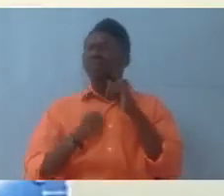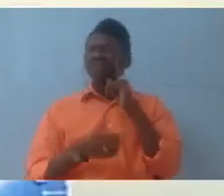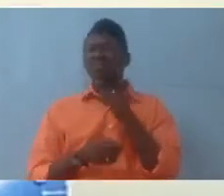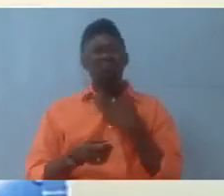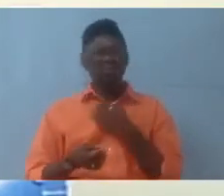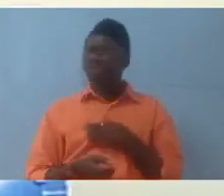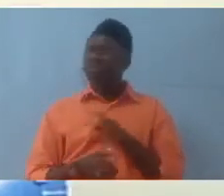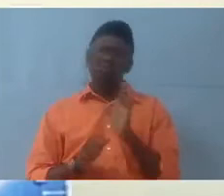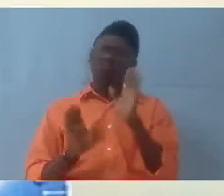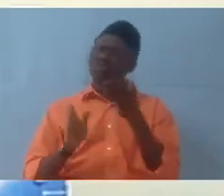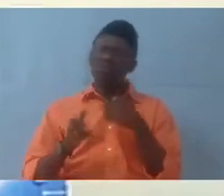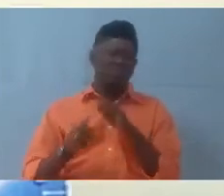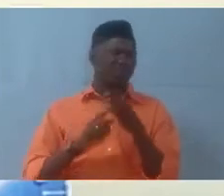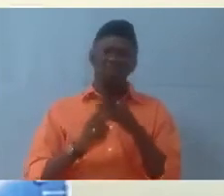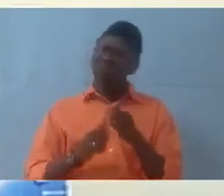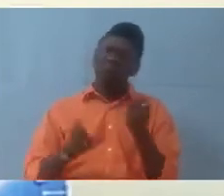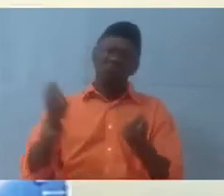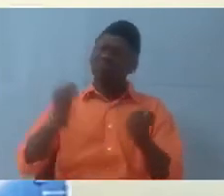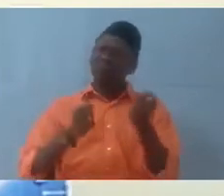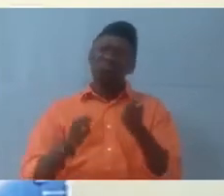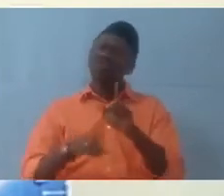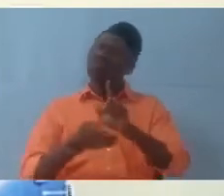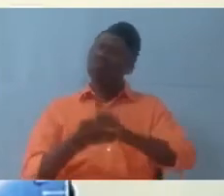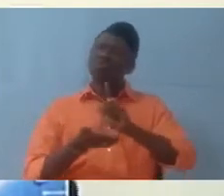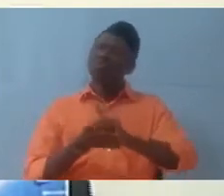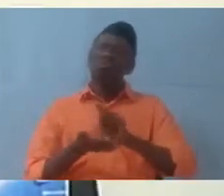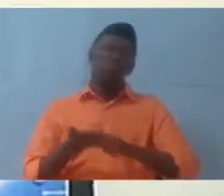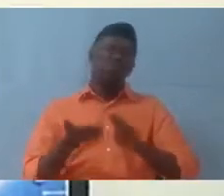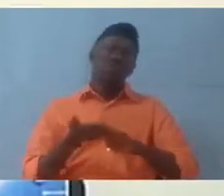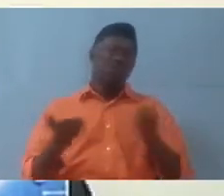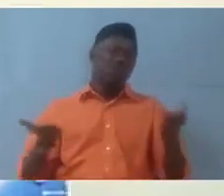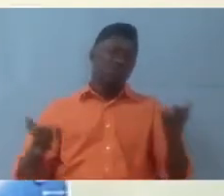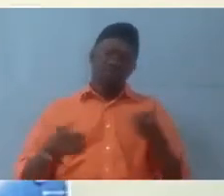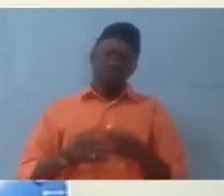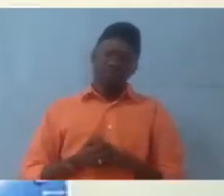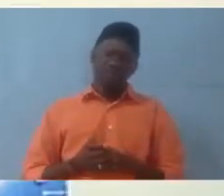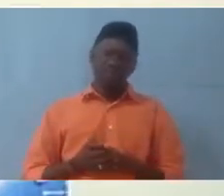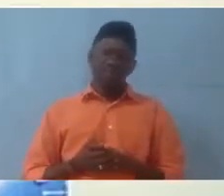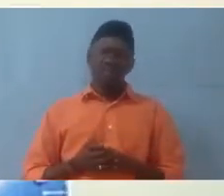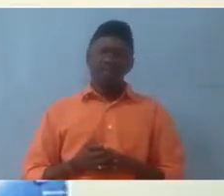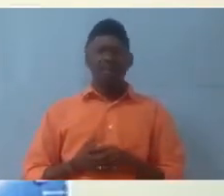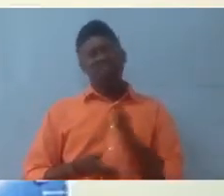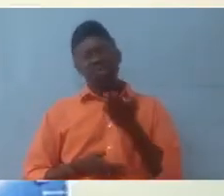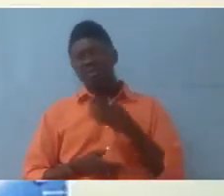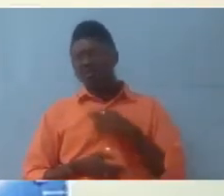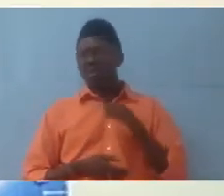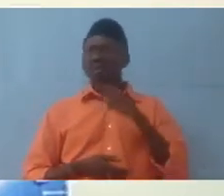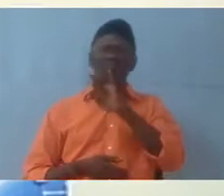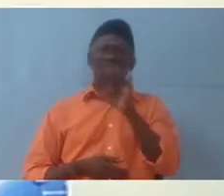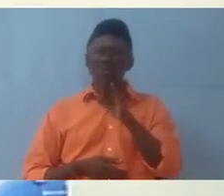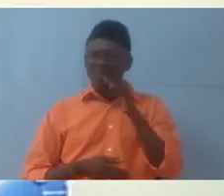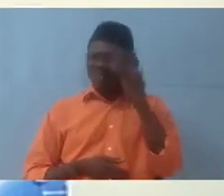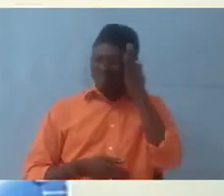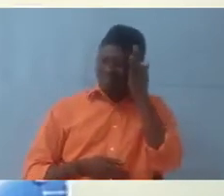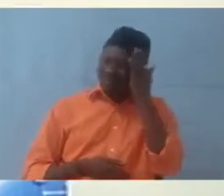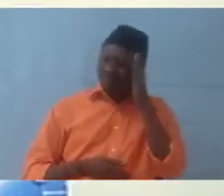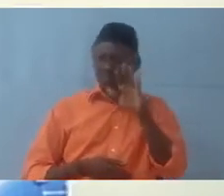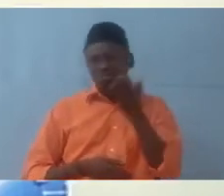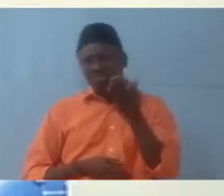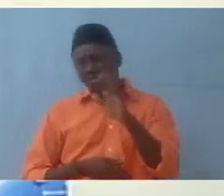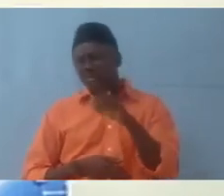won wax na len ni la mu na nek auto bu ne rek and so maybe they were just imagining things te men bu dal ke dañ ñu ngi xelat ay